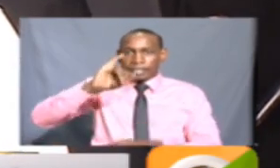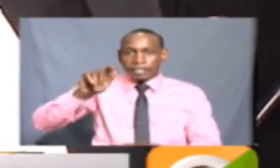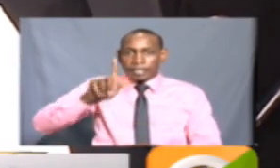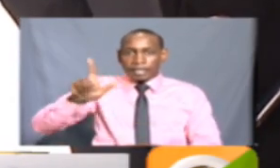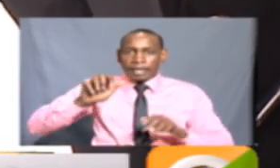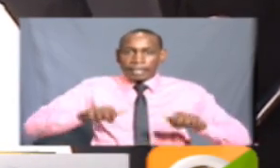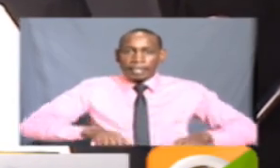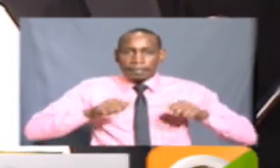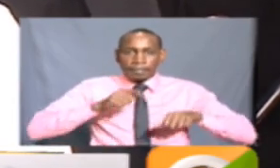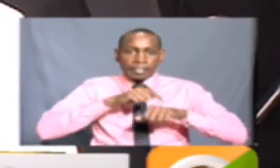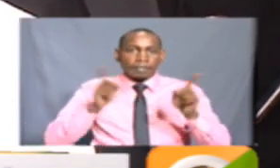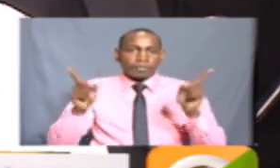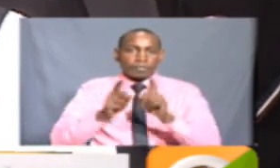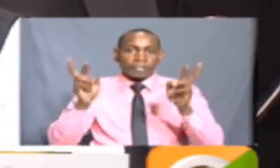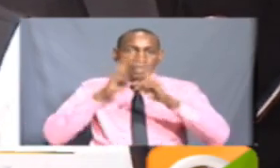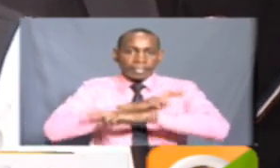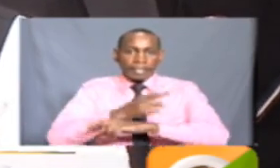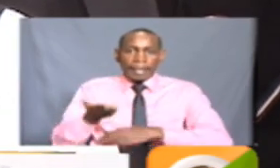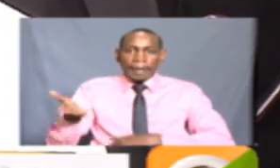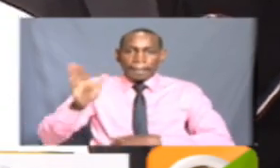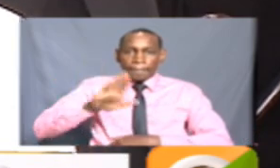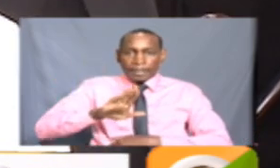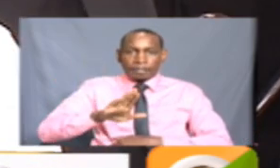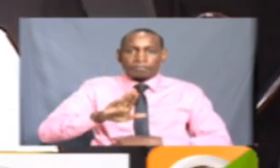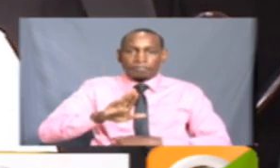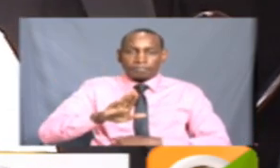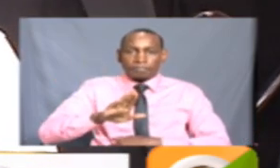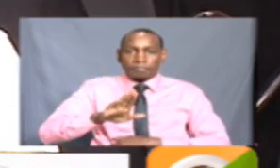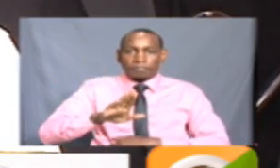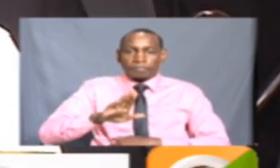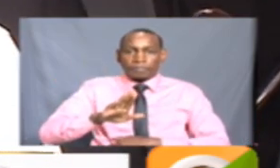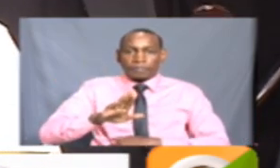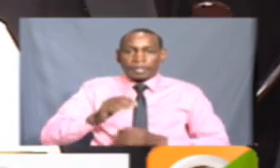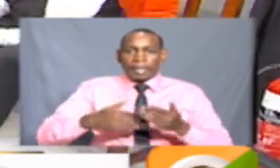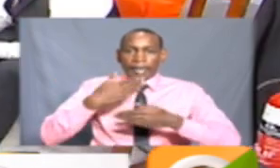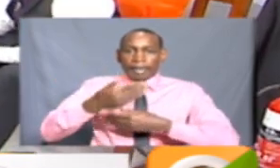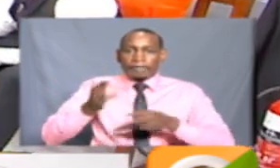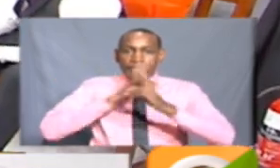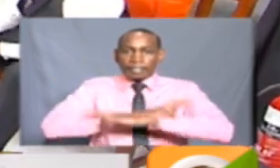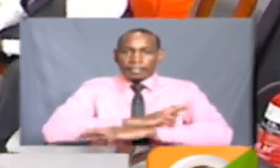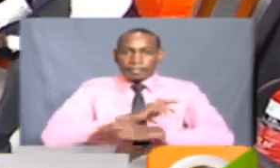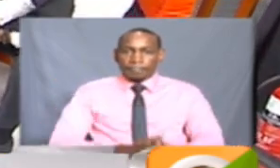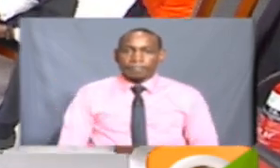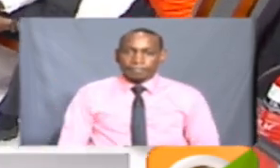JK Live. JK Live takes a break. We'll be back after the break.